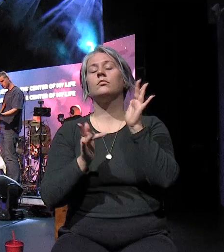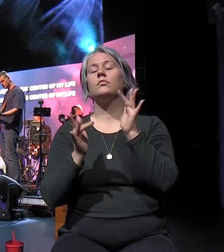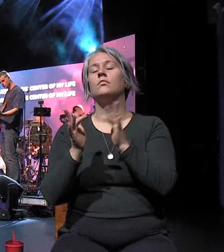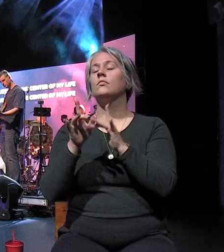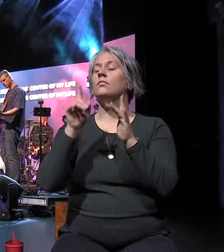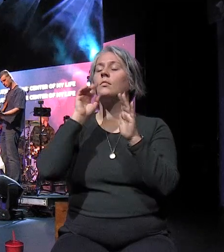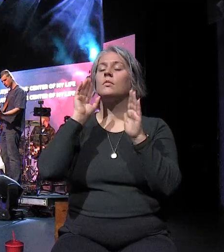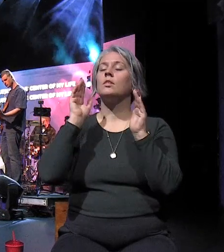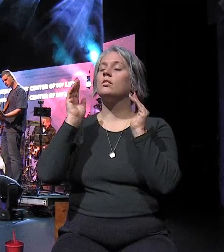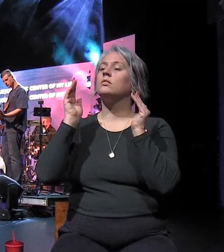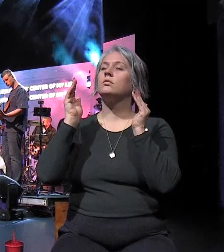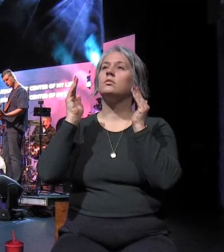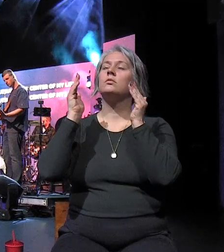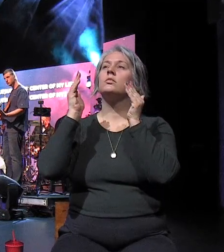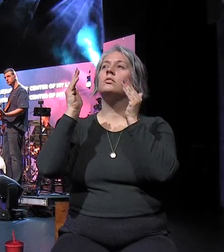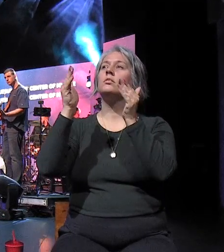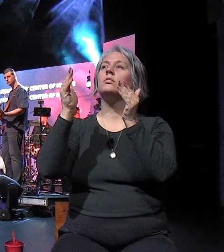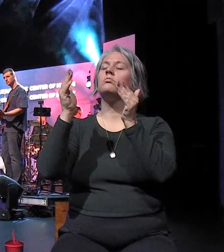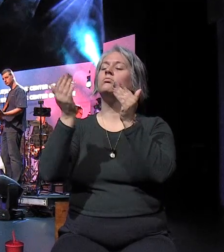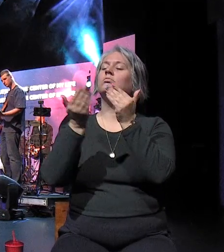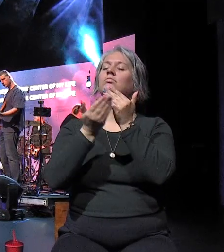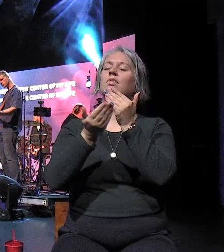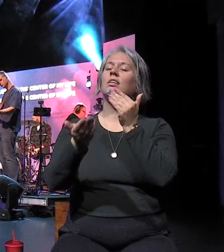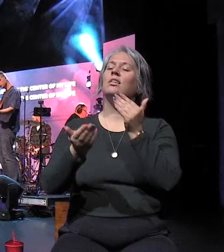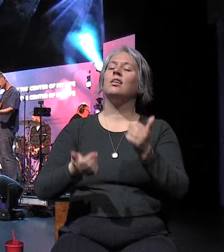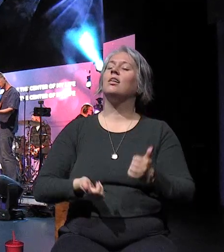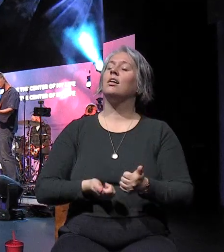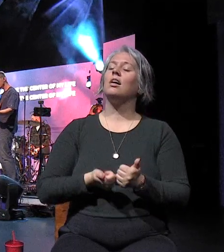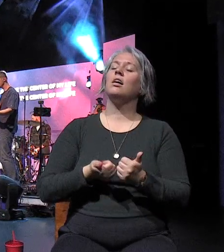Jesus, be the center of my